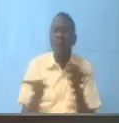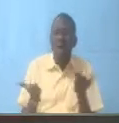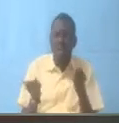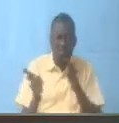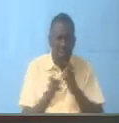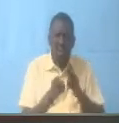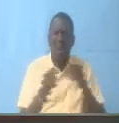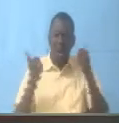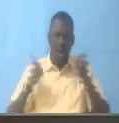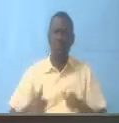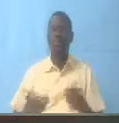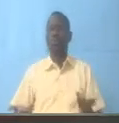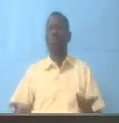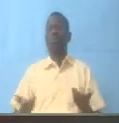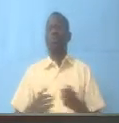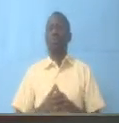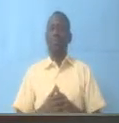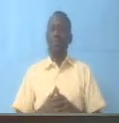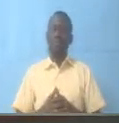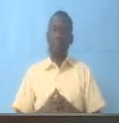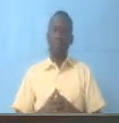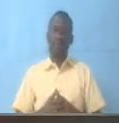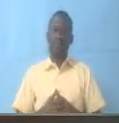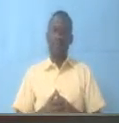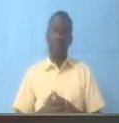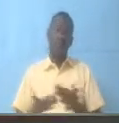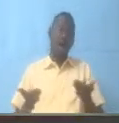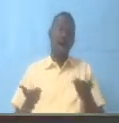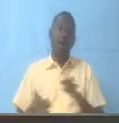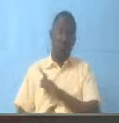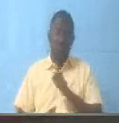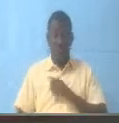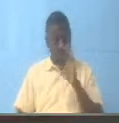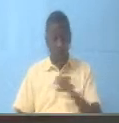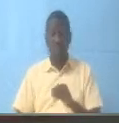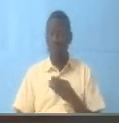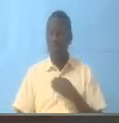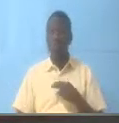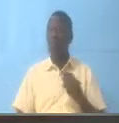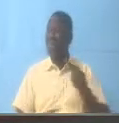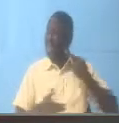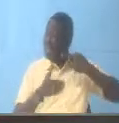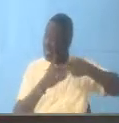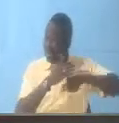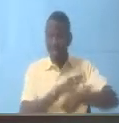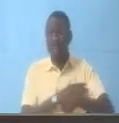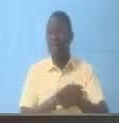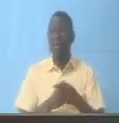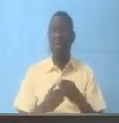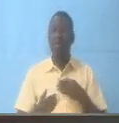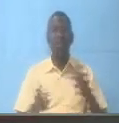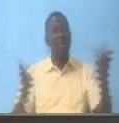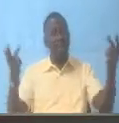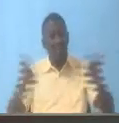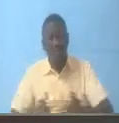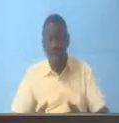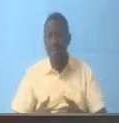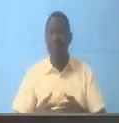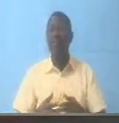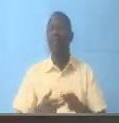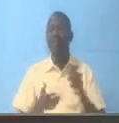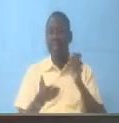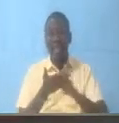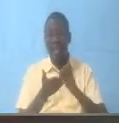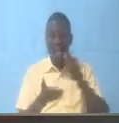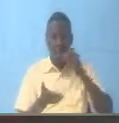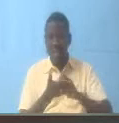think we did. We went as deep as we could at the time, and we subpoenaed a lot of witnesses. The children